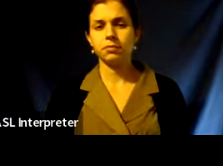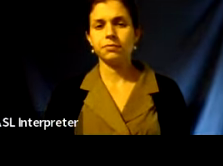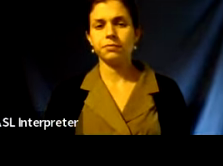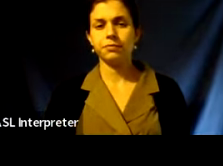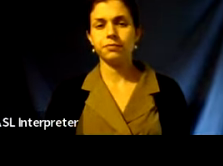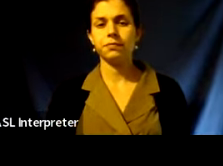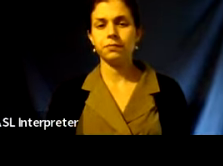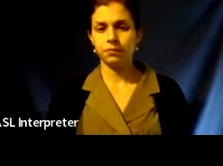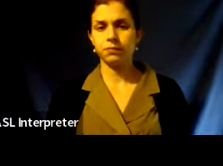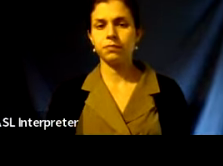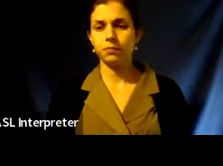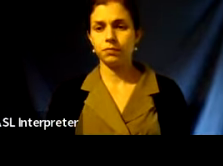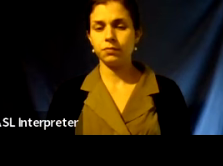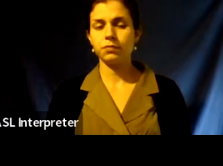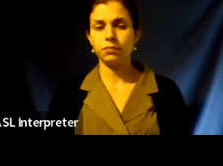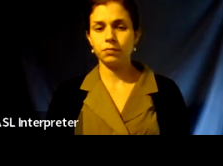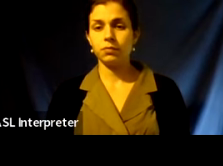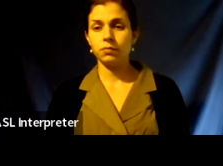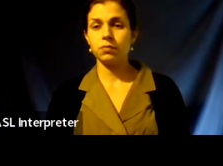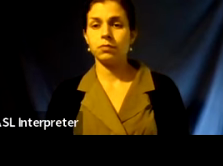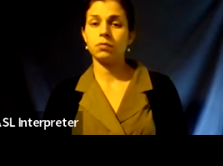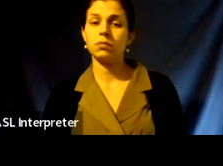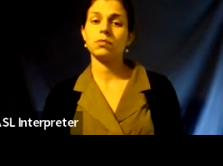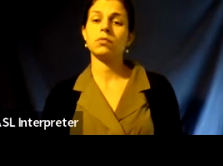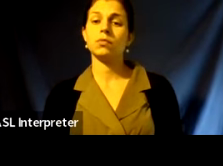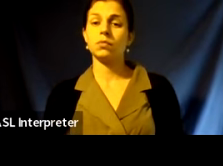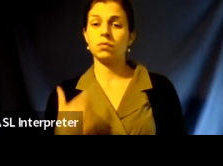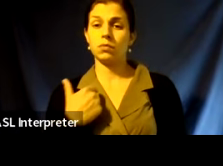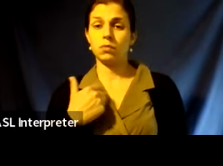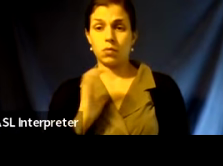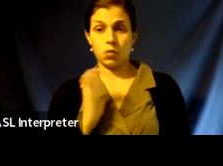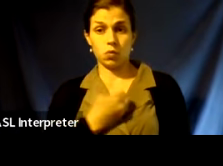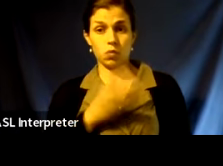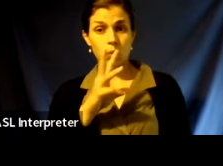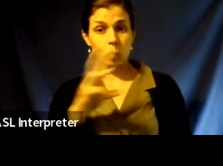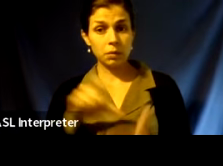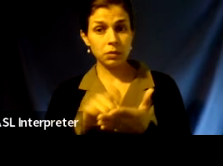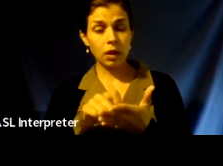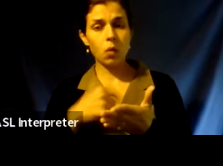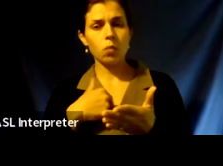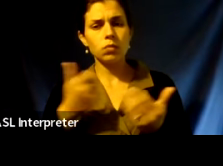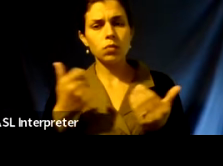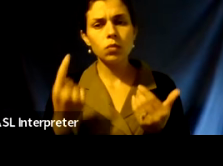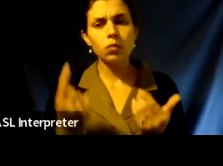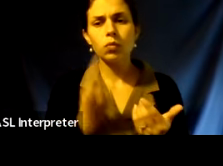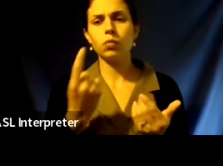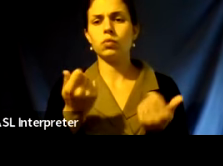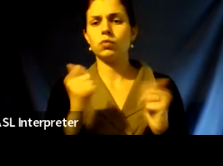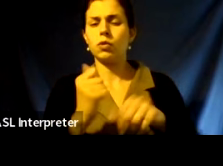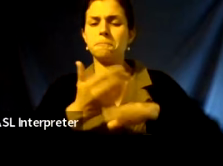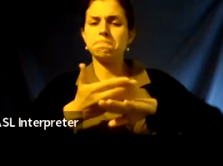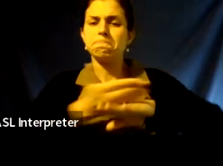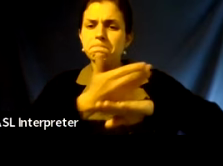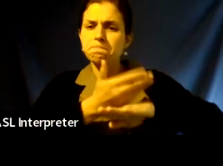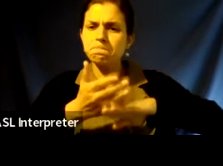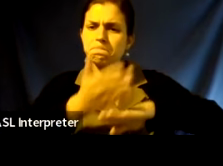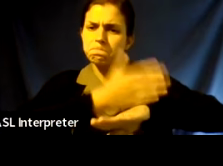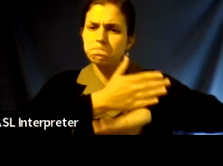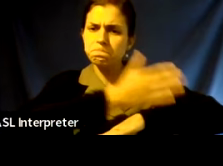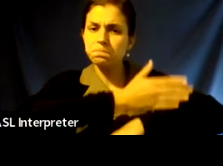We are constantly making updates to the website in response to your feedback. So please keep sending in those forms with any input that you